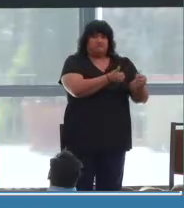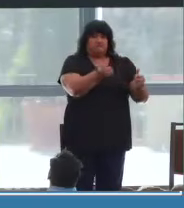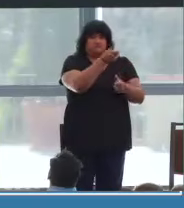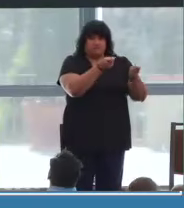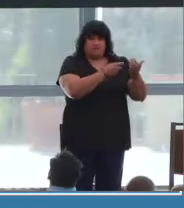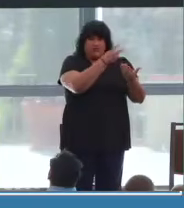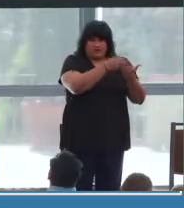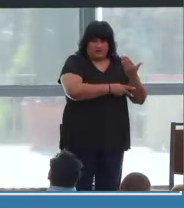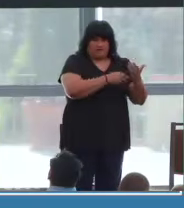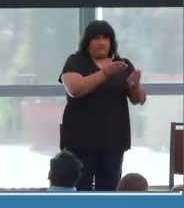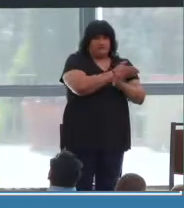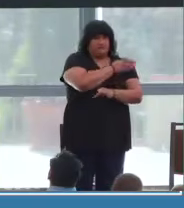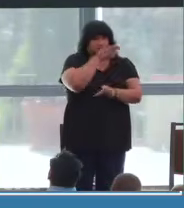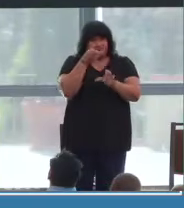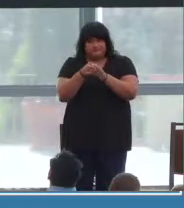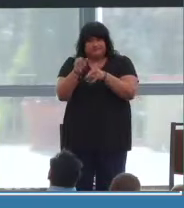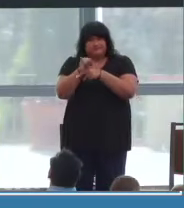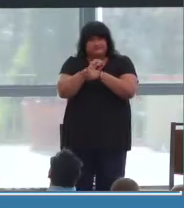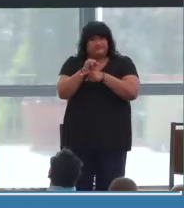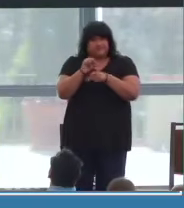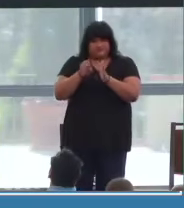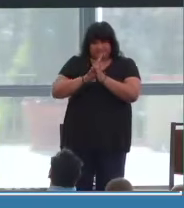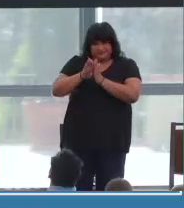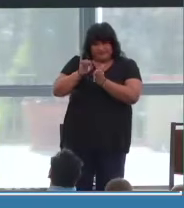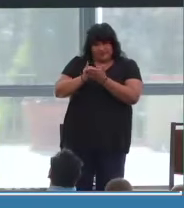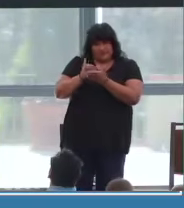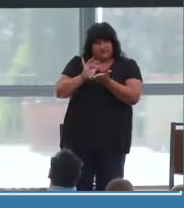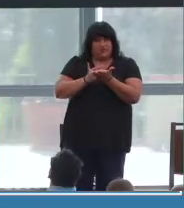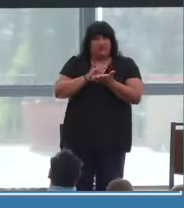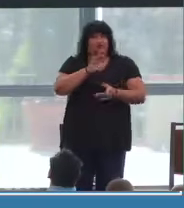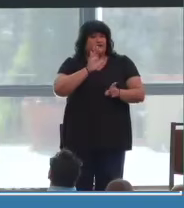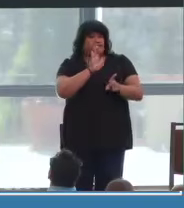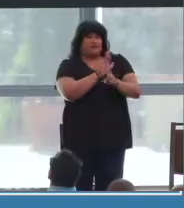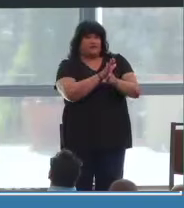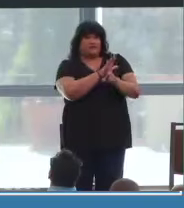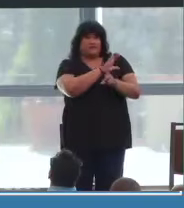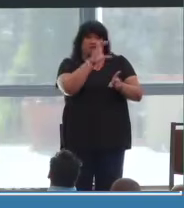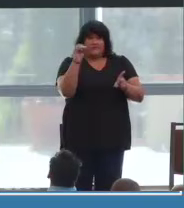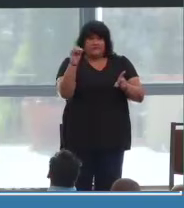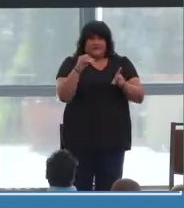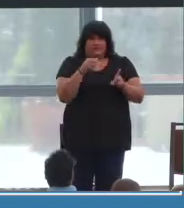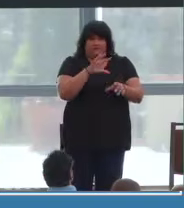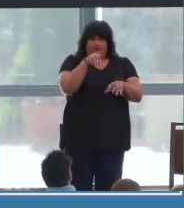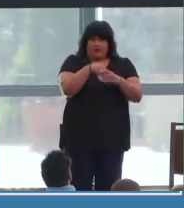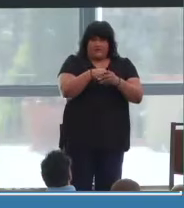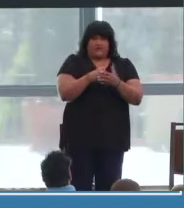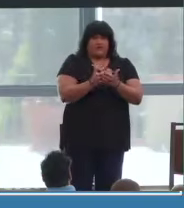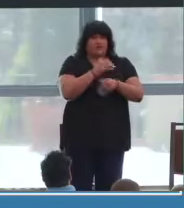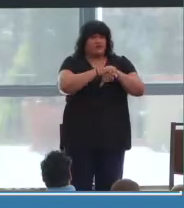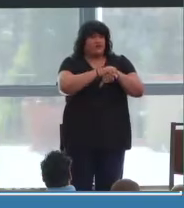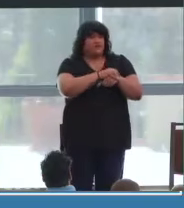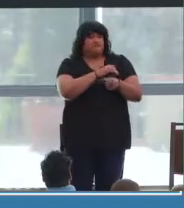work on this drug. And it was his company that had the article in the New England Journal of Medicine 2 weeks